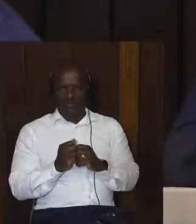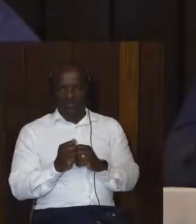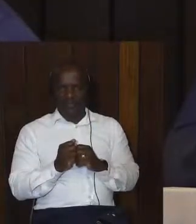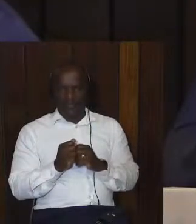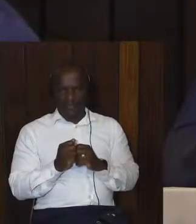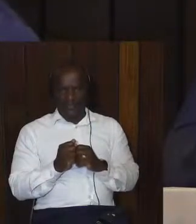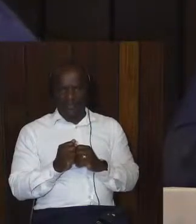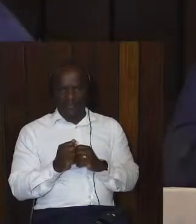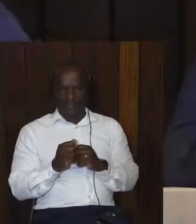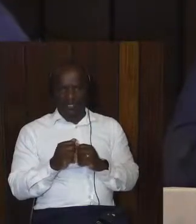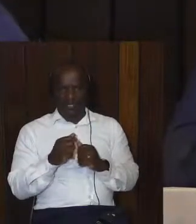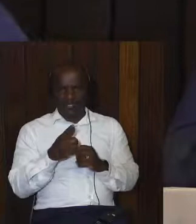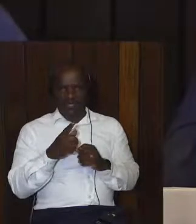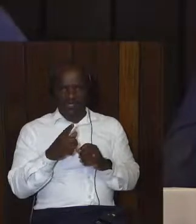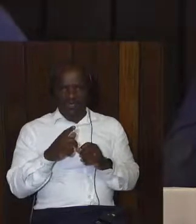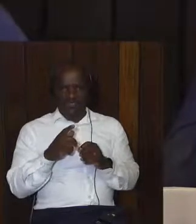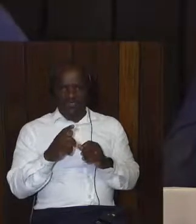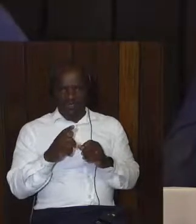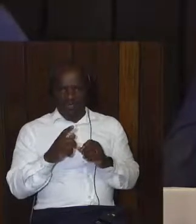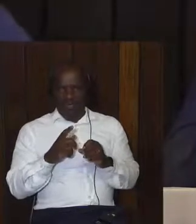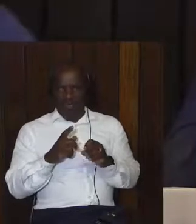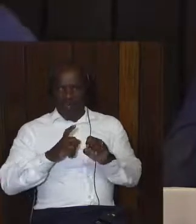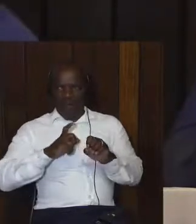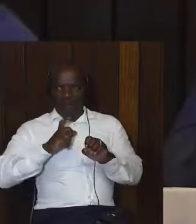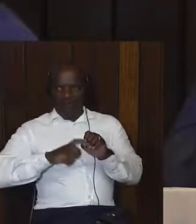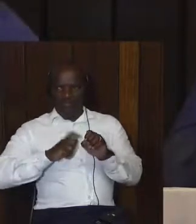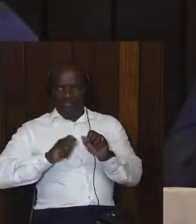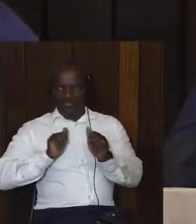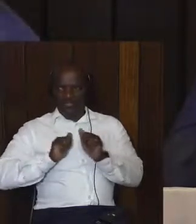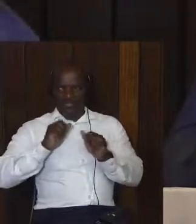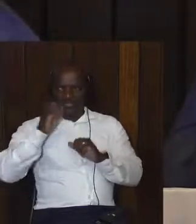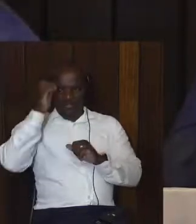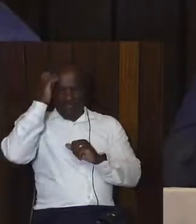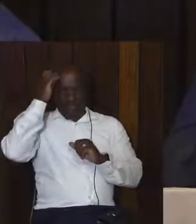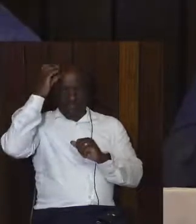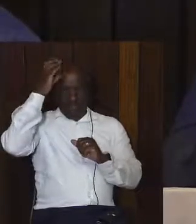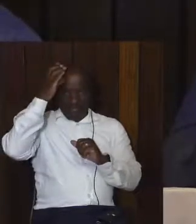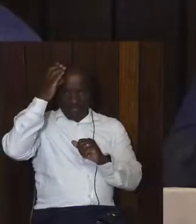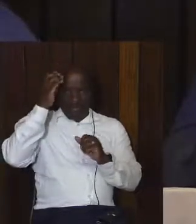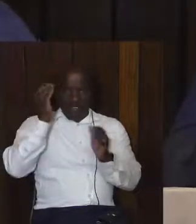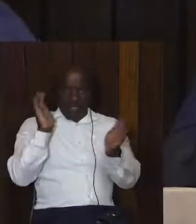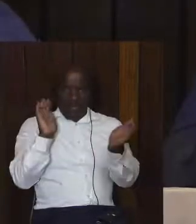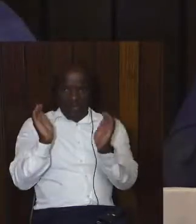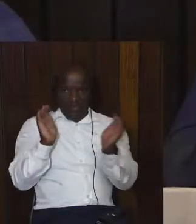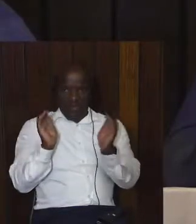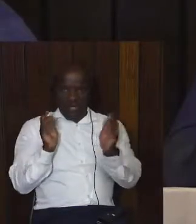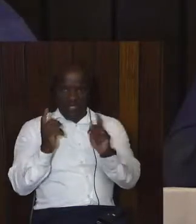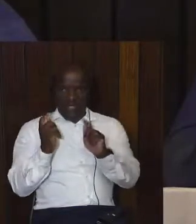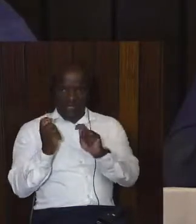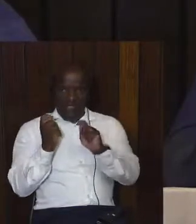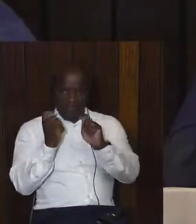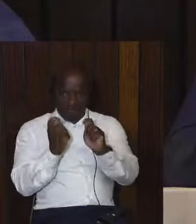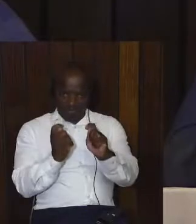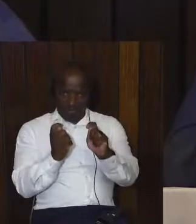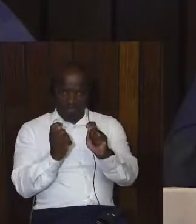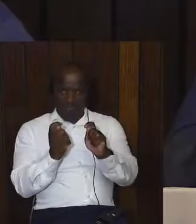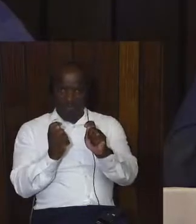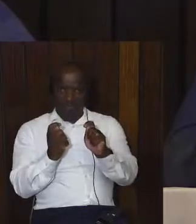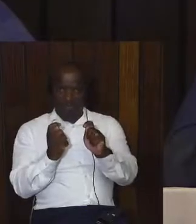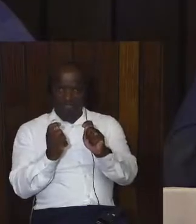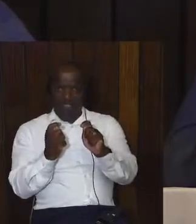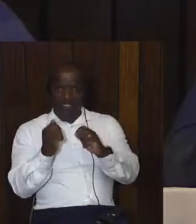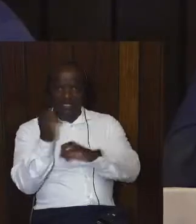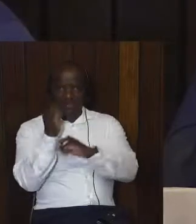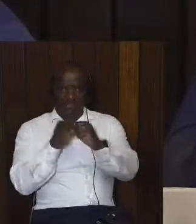Out of your professional knowledge, what will be the difference between Transport Infrastructure House and